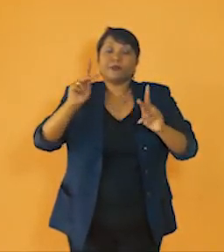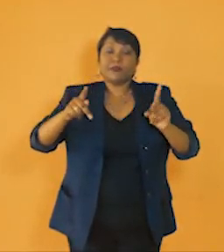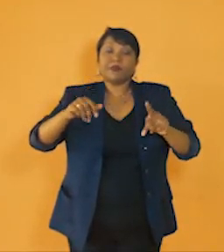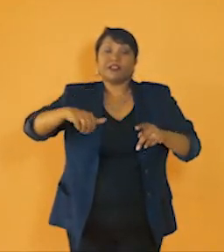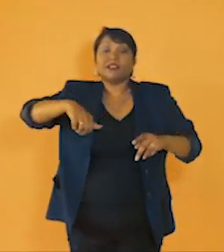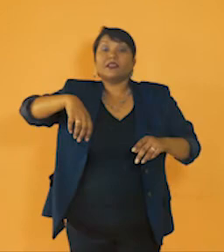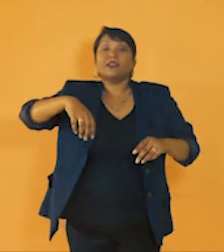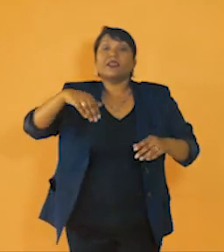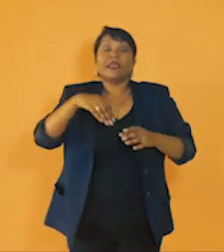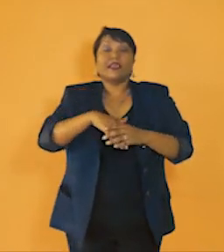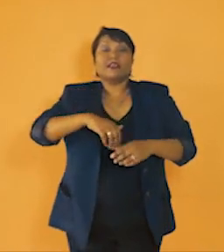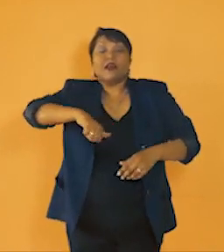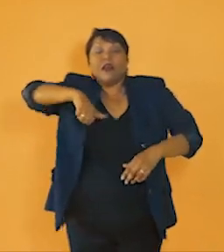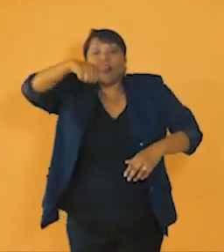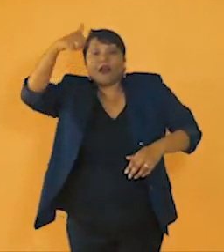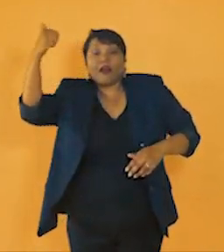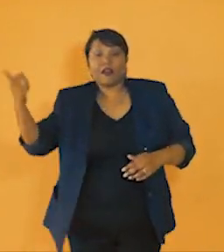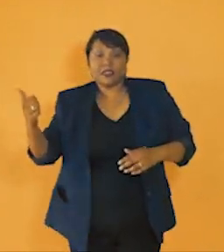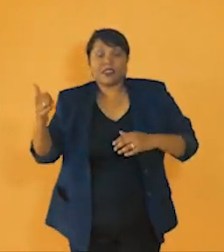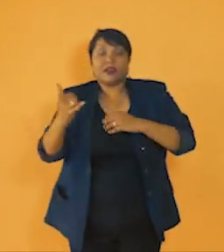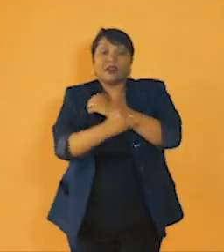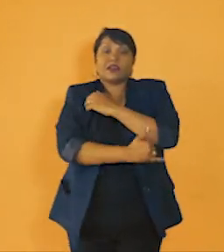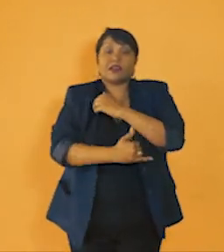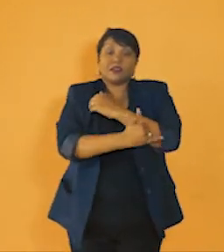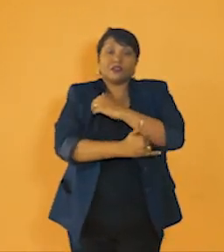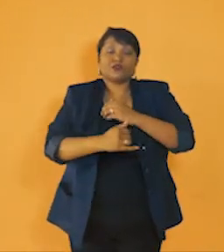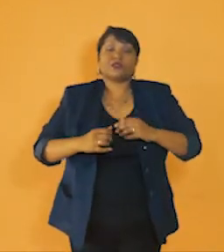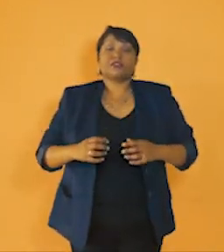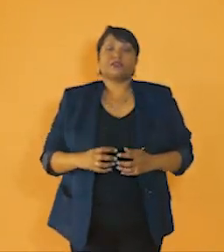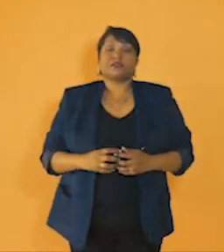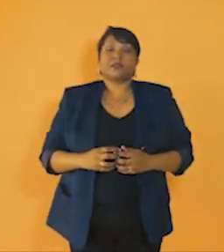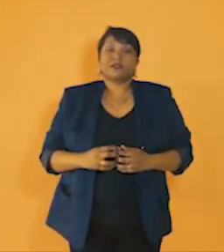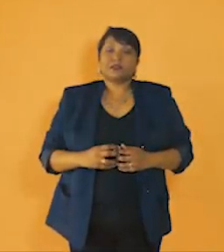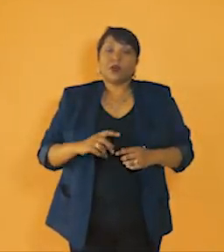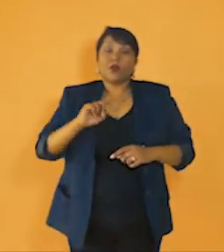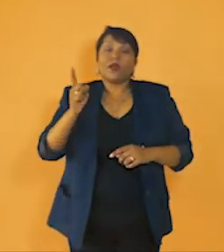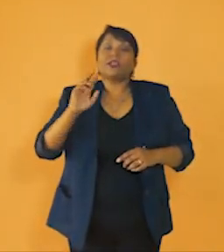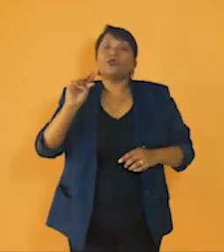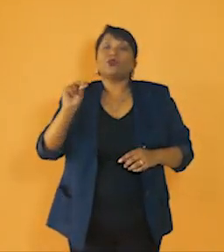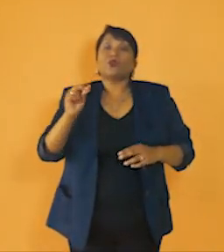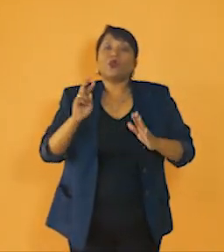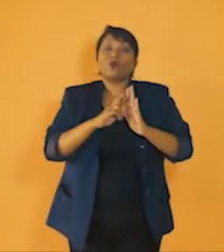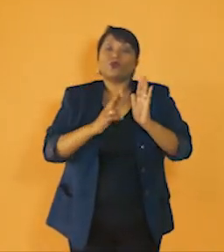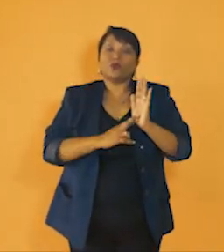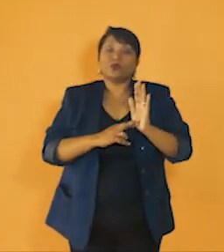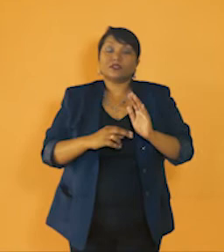by parties often located outside an investor's home jurisdiction.